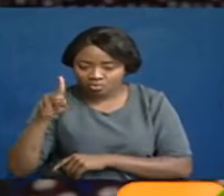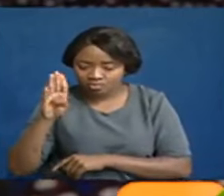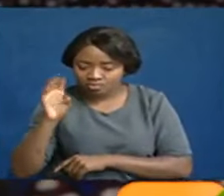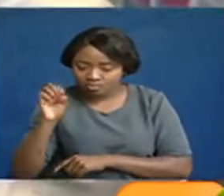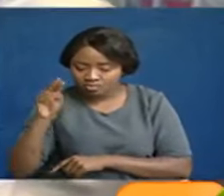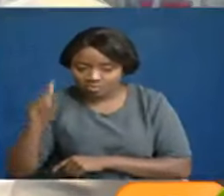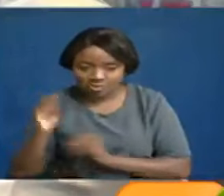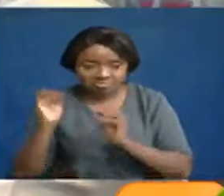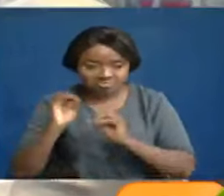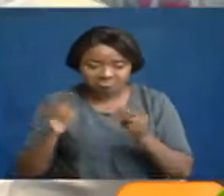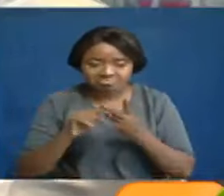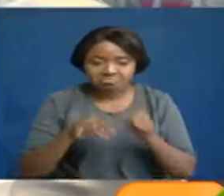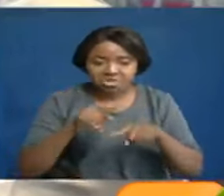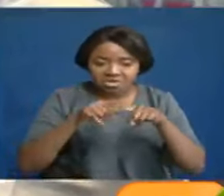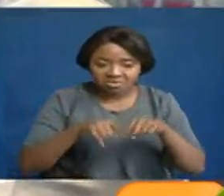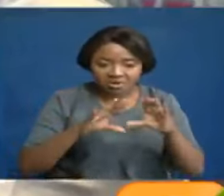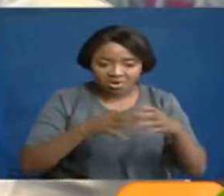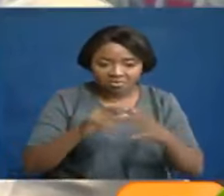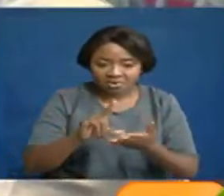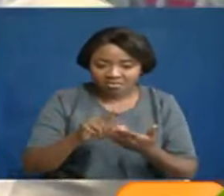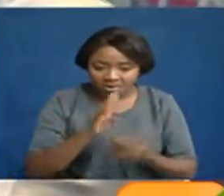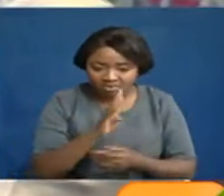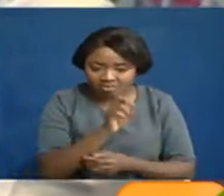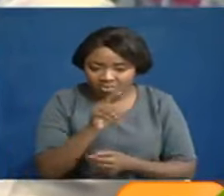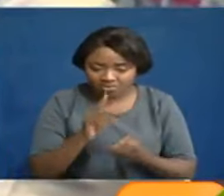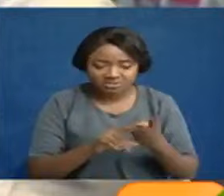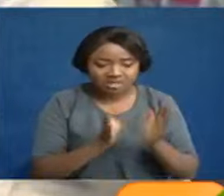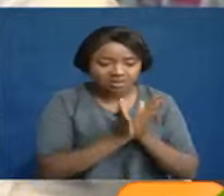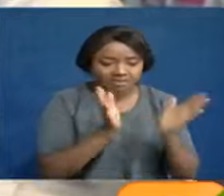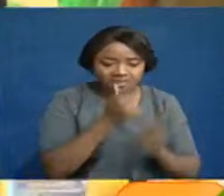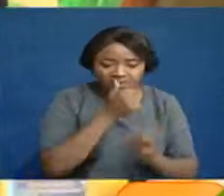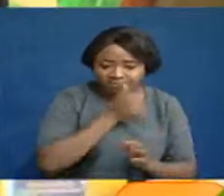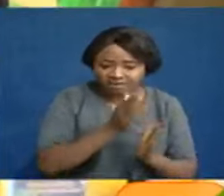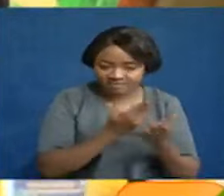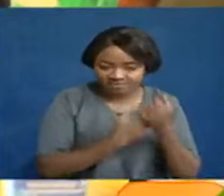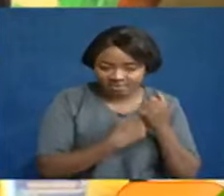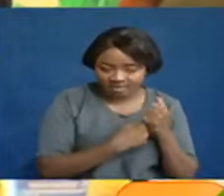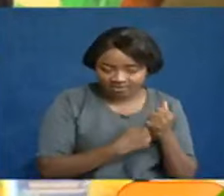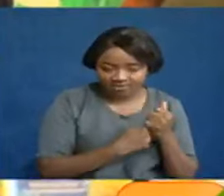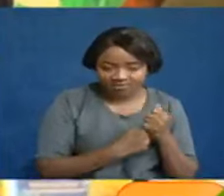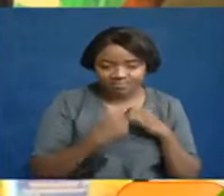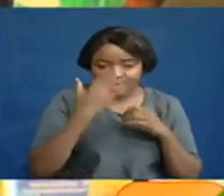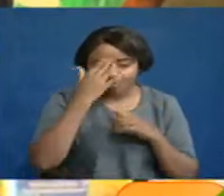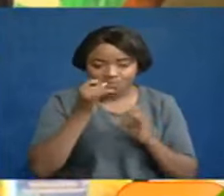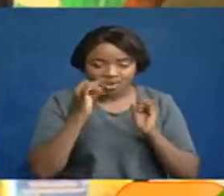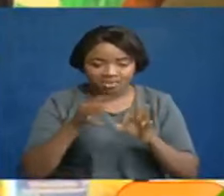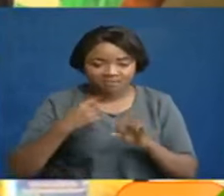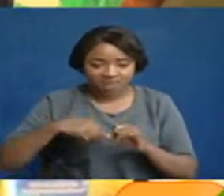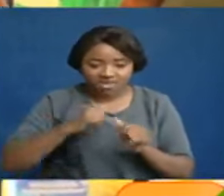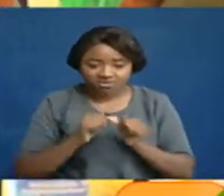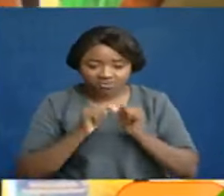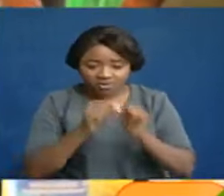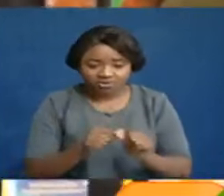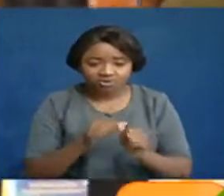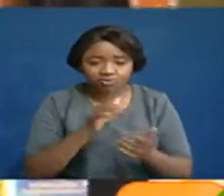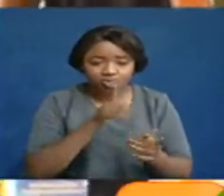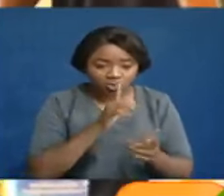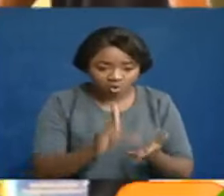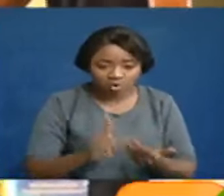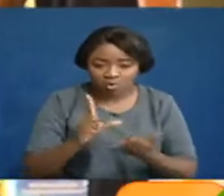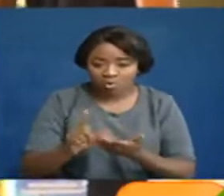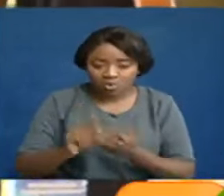on corporate bonds, debt swaps and public-private partnerships. Because if we continue borrowing, especially from